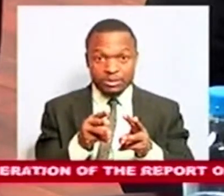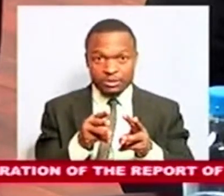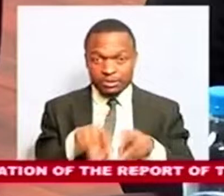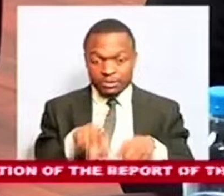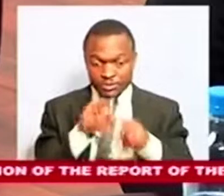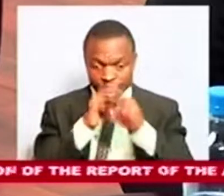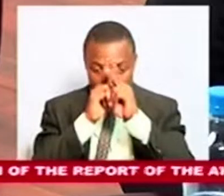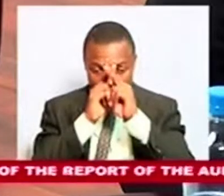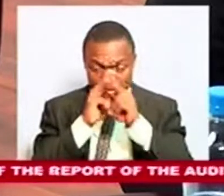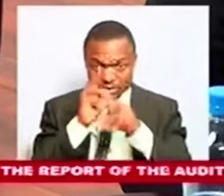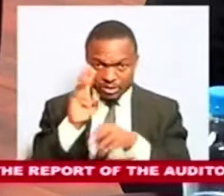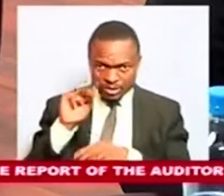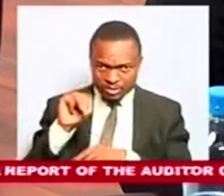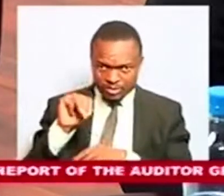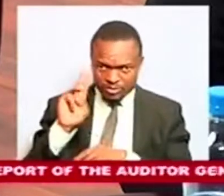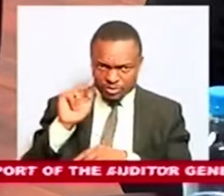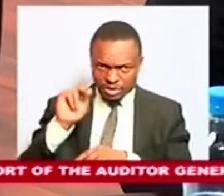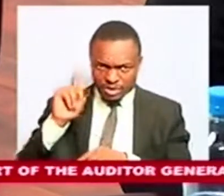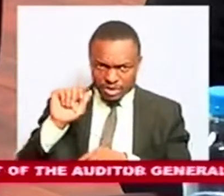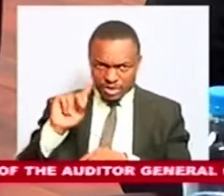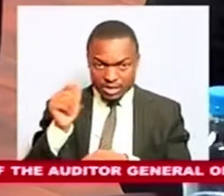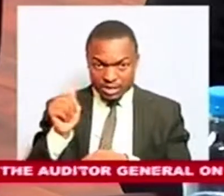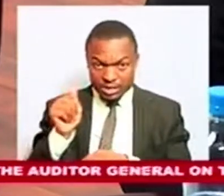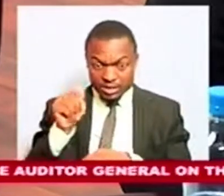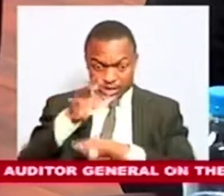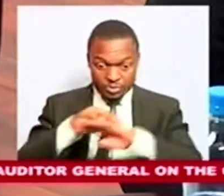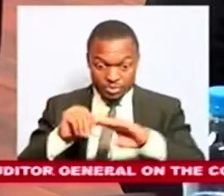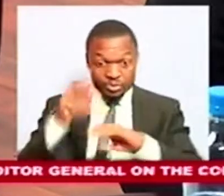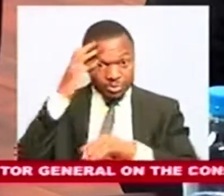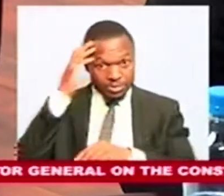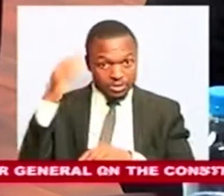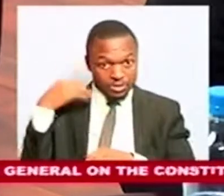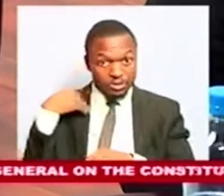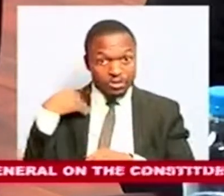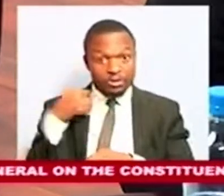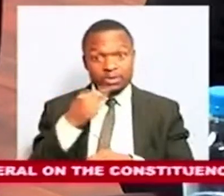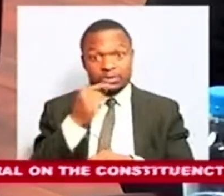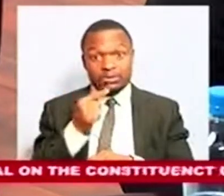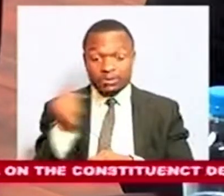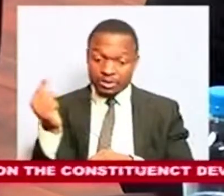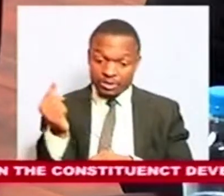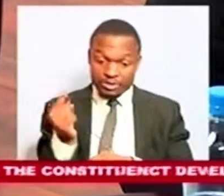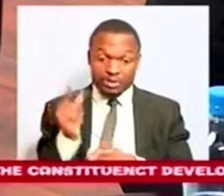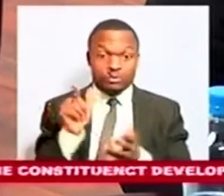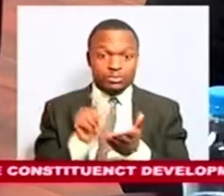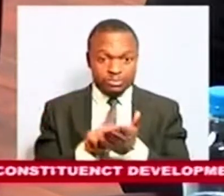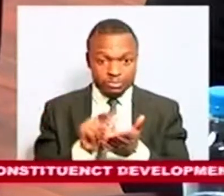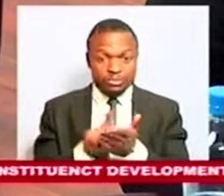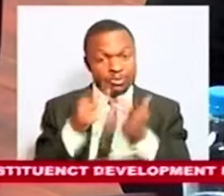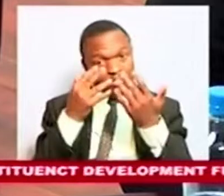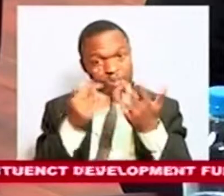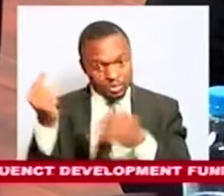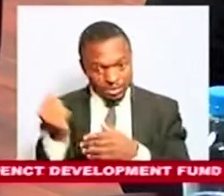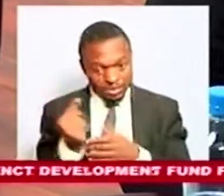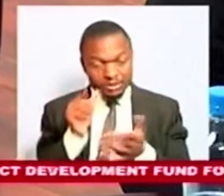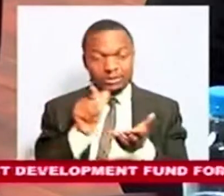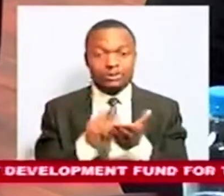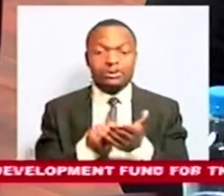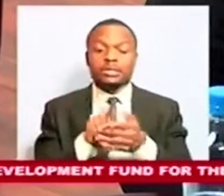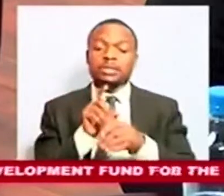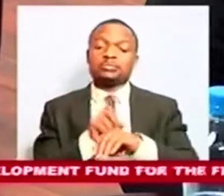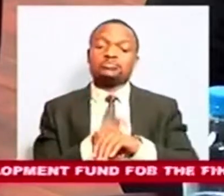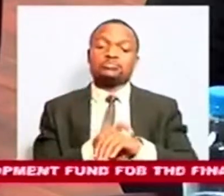my office. He kept on saying, wait until I get to Lusaka, wait until I get to Lusaka, and that was